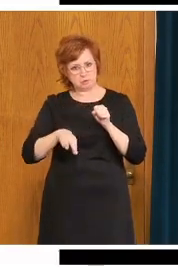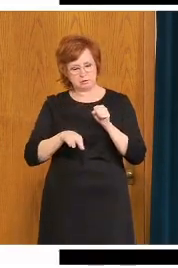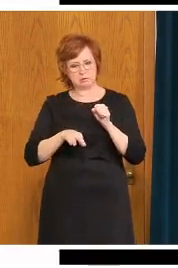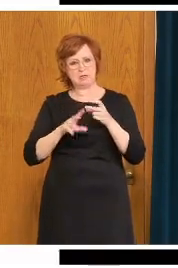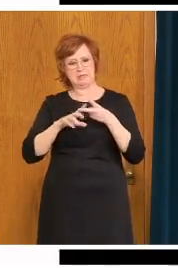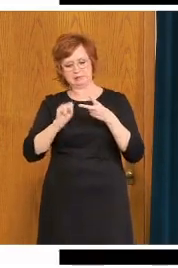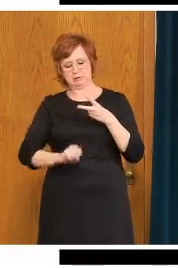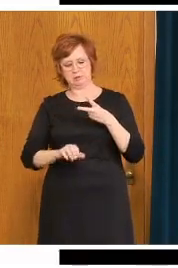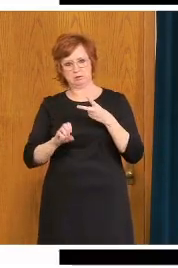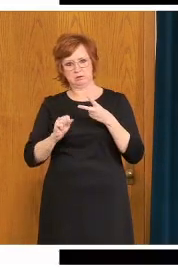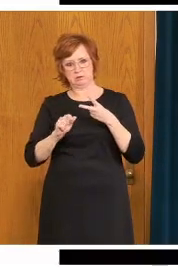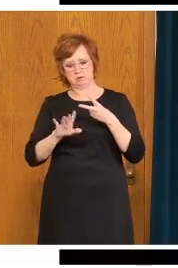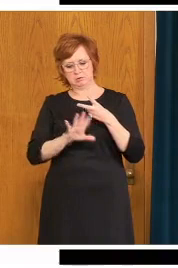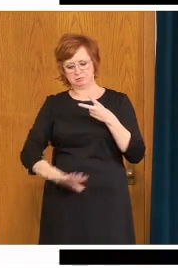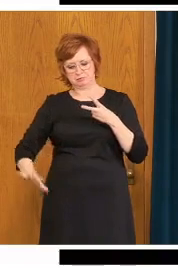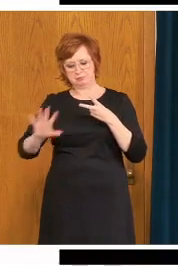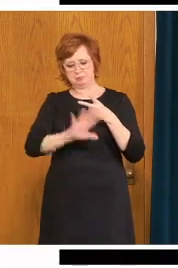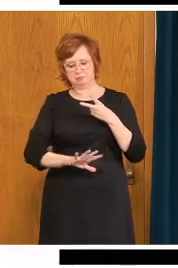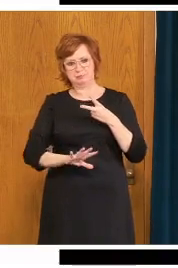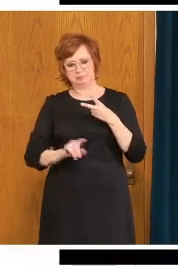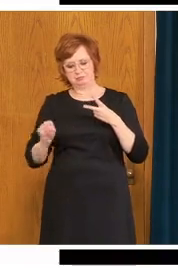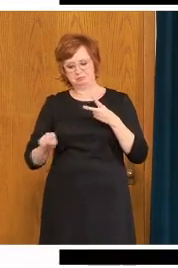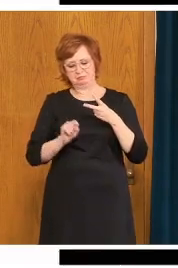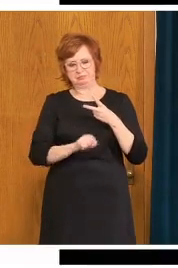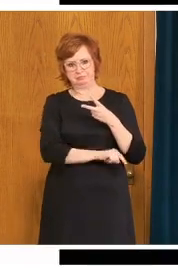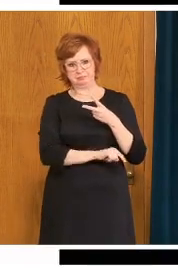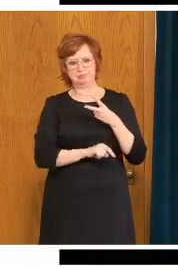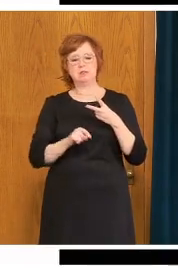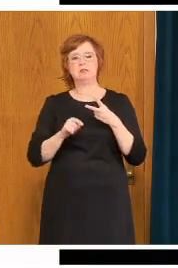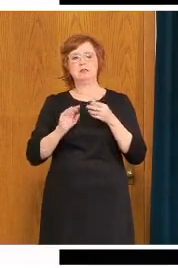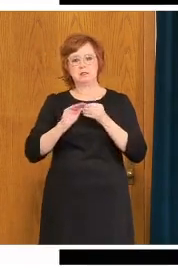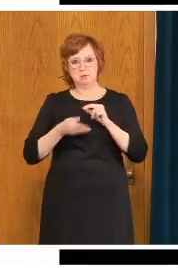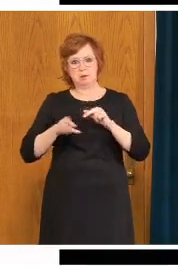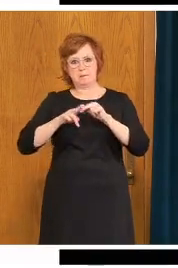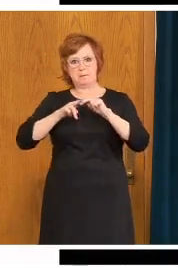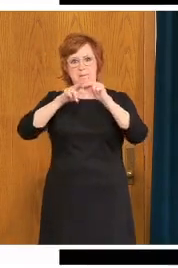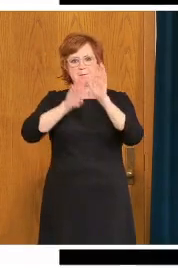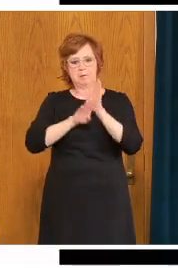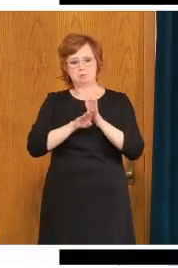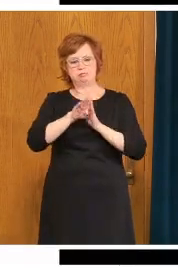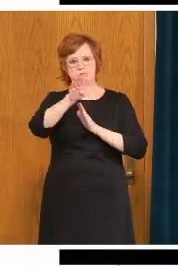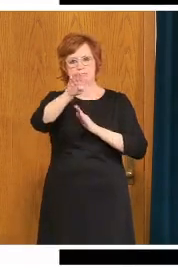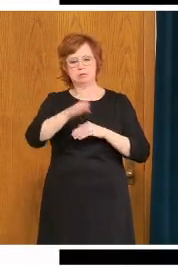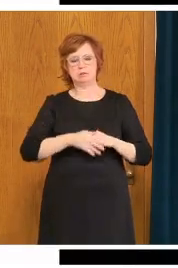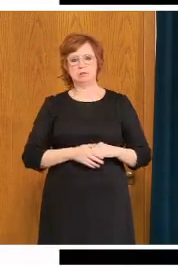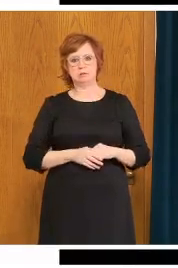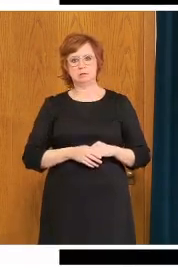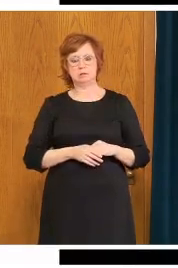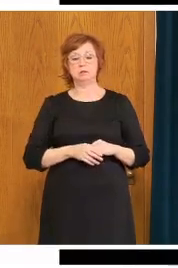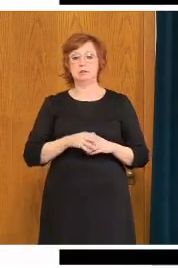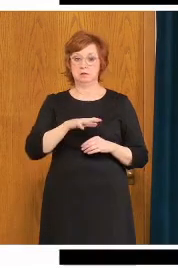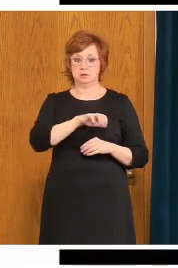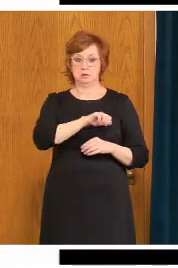Unfortunately, many provinces in Canada are seeing a high sustained wave, primarily driven by variants of